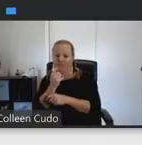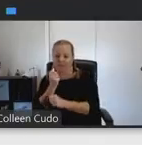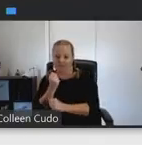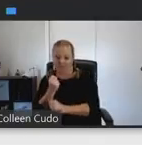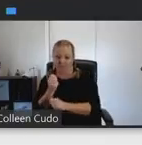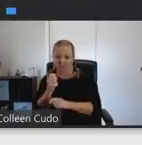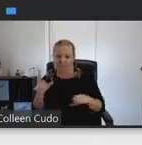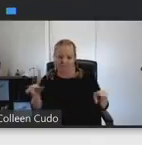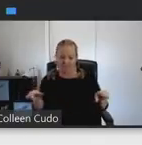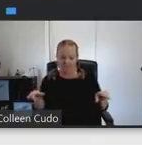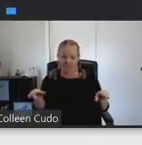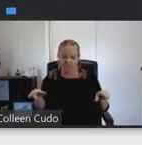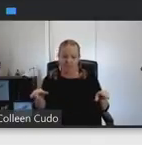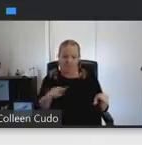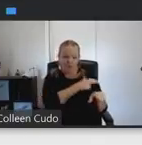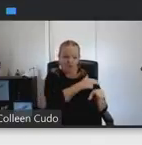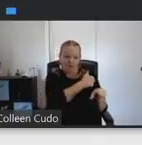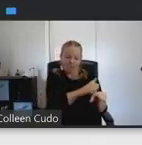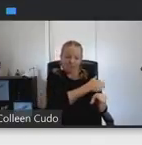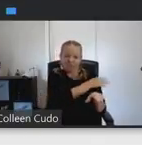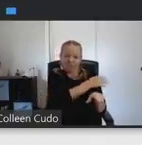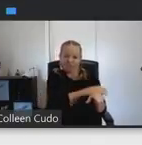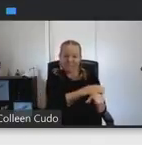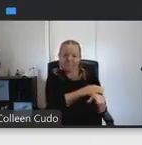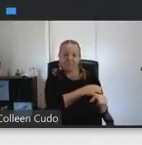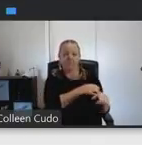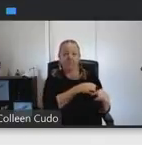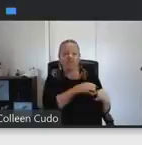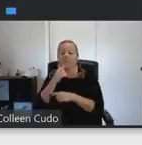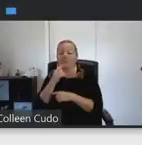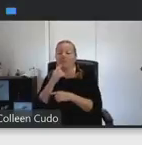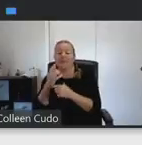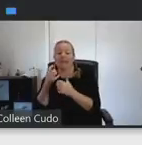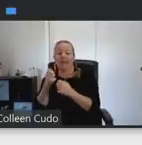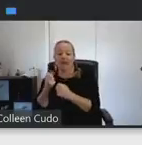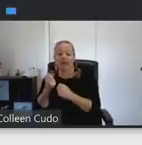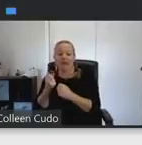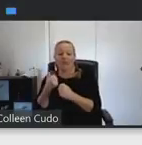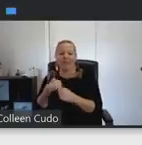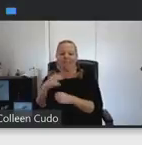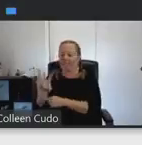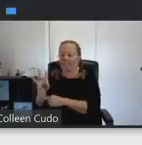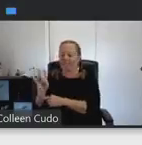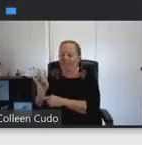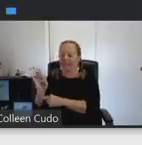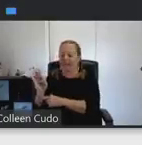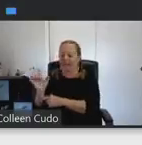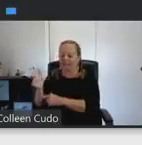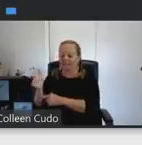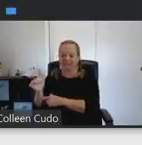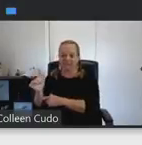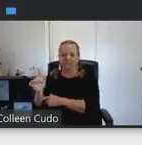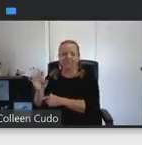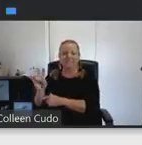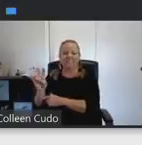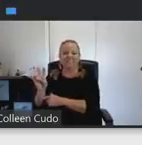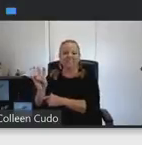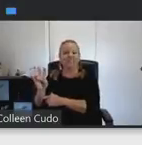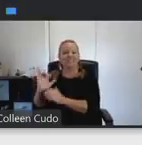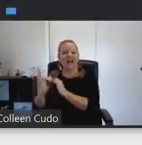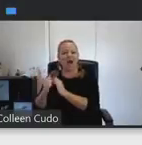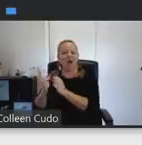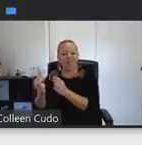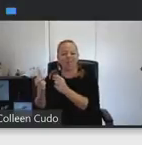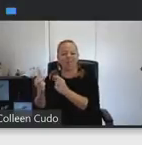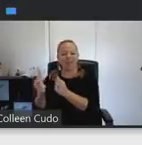So public health used to have 4 metrics, metrics 7, 8, 9, and 10. Metric 7 is how quickly public health